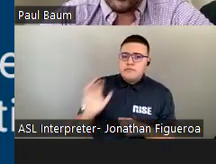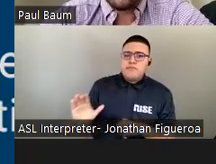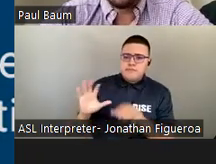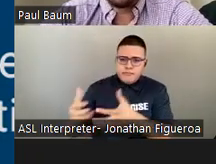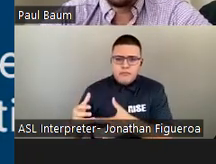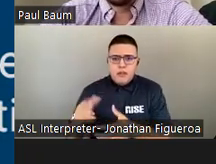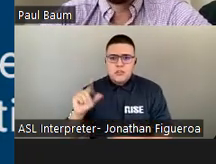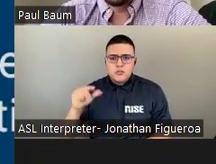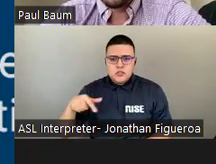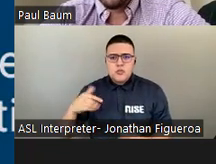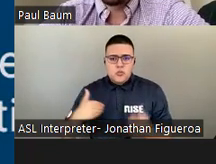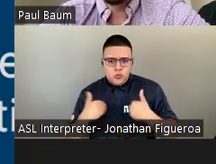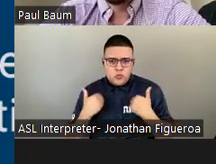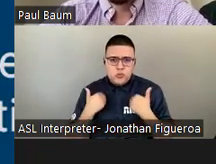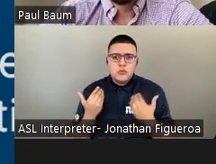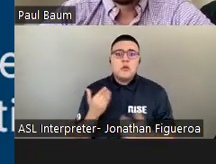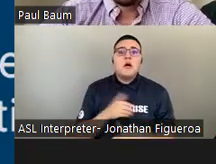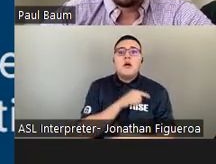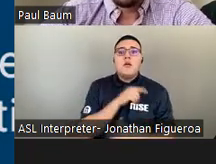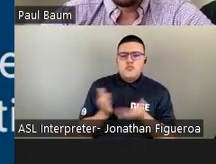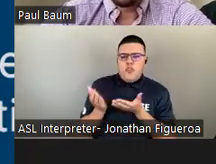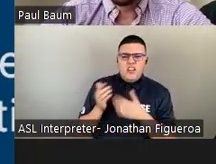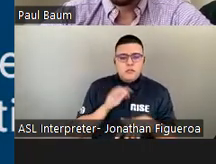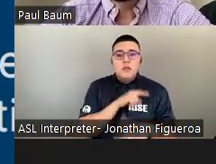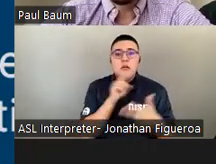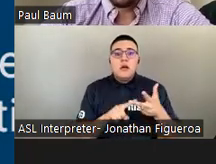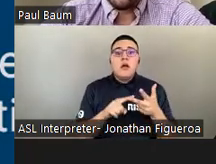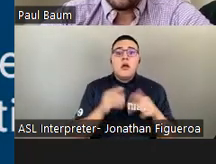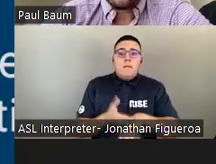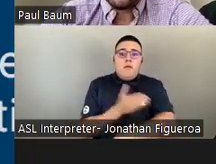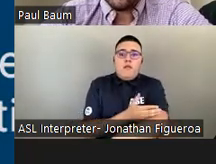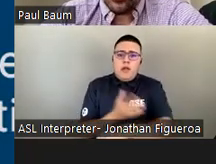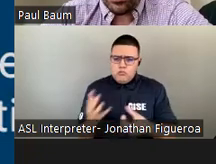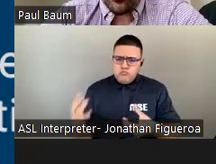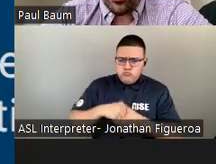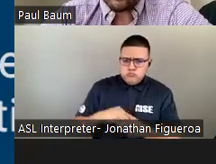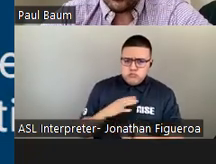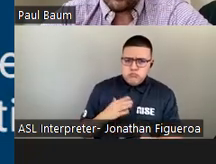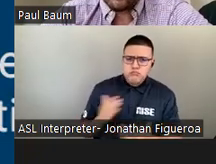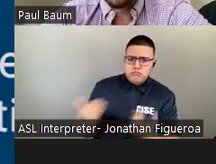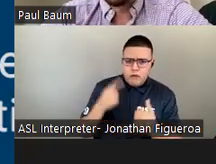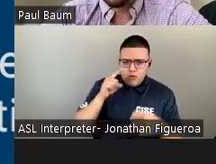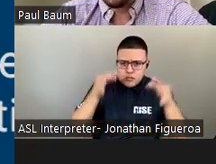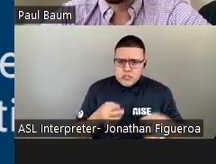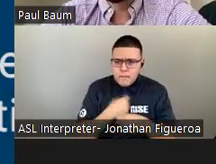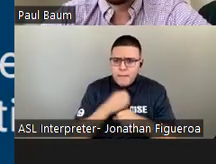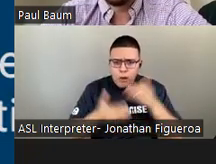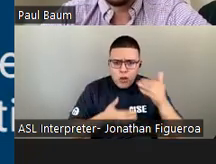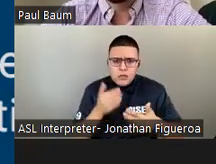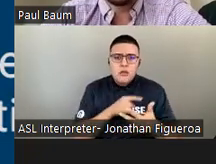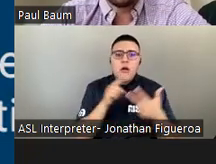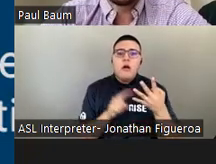LGBTQ plus youth or serving, improving inclusion within the decision-making process,